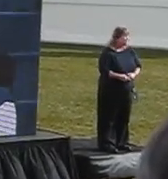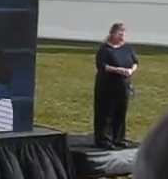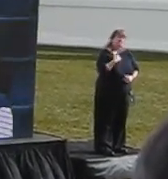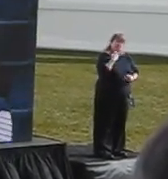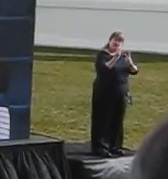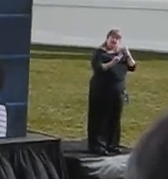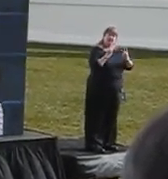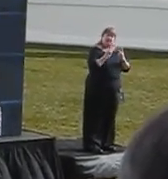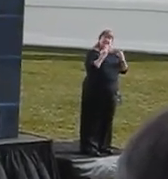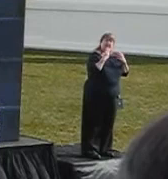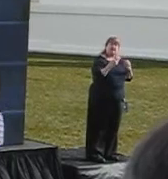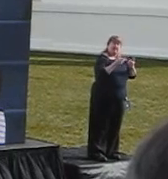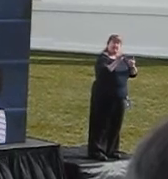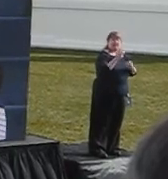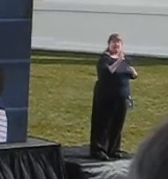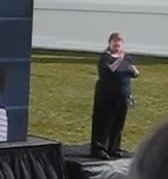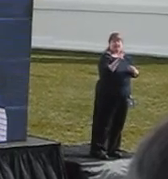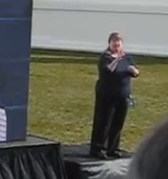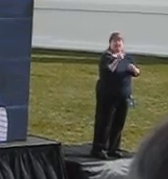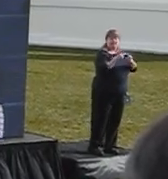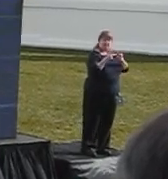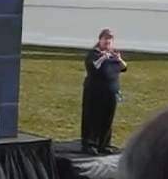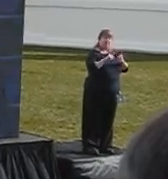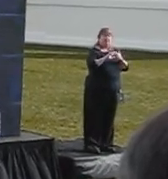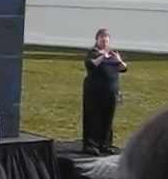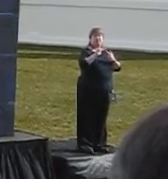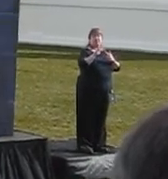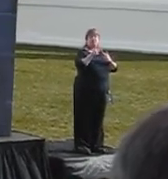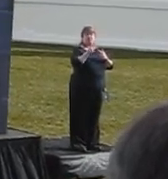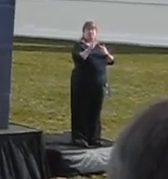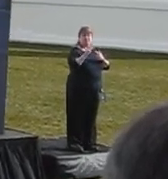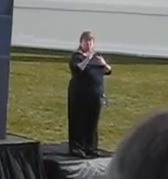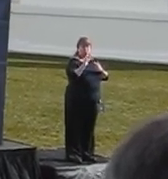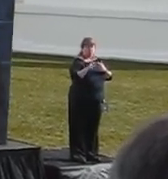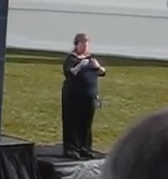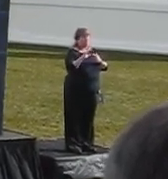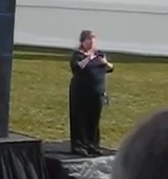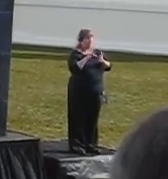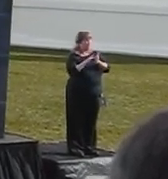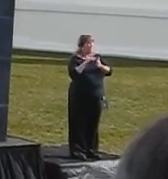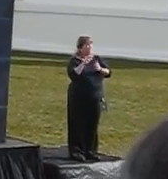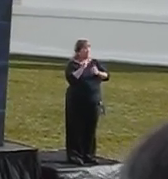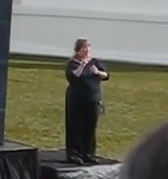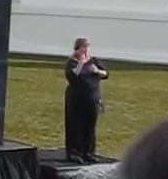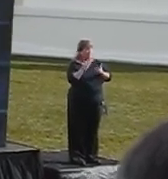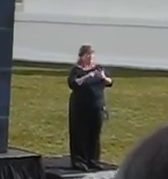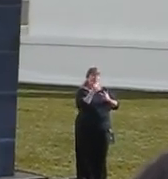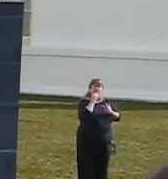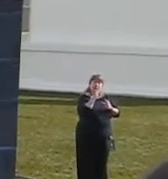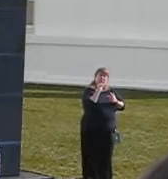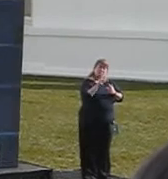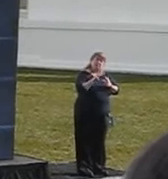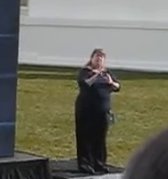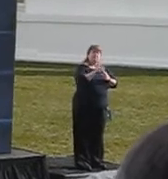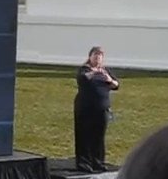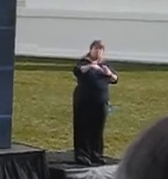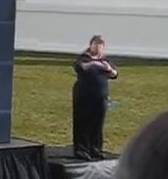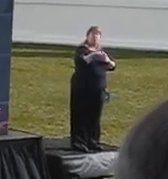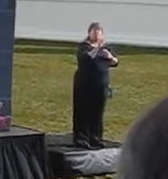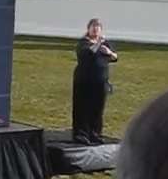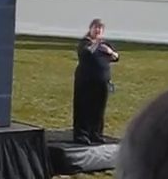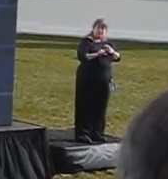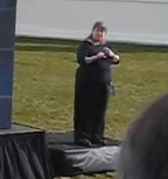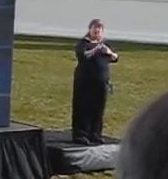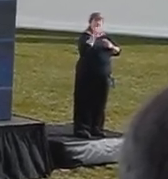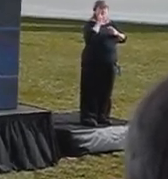I visited the Healing Place here in Richmond, the Carpenter Shelter in Alexandria, the food banks in Abingdon and Norfolk and Richmond, the